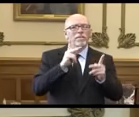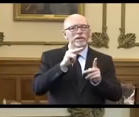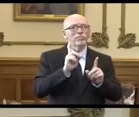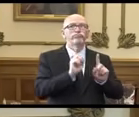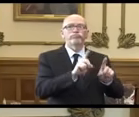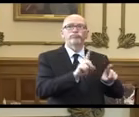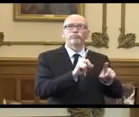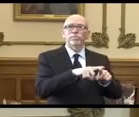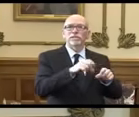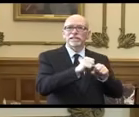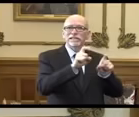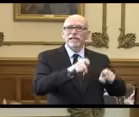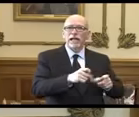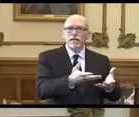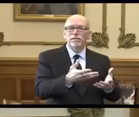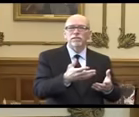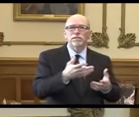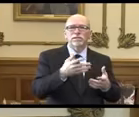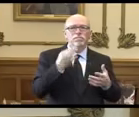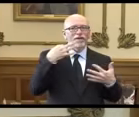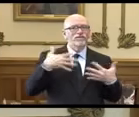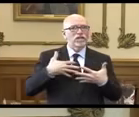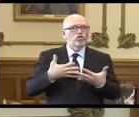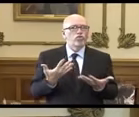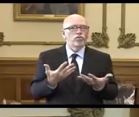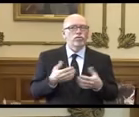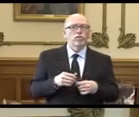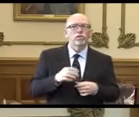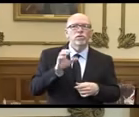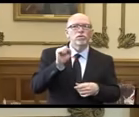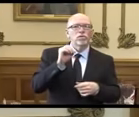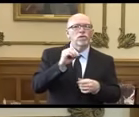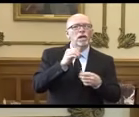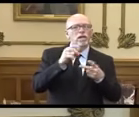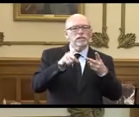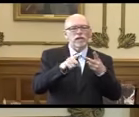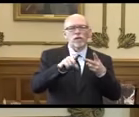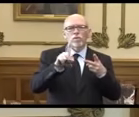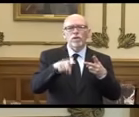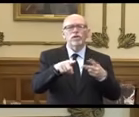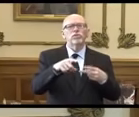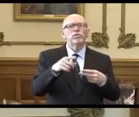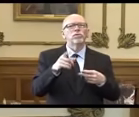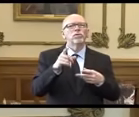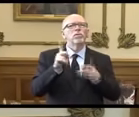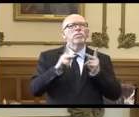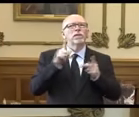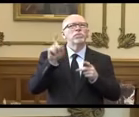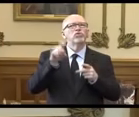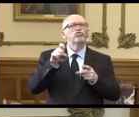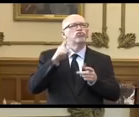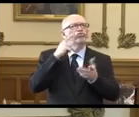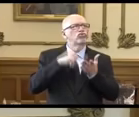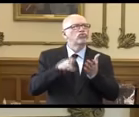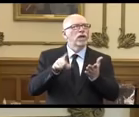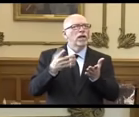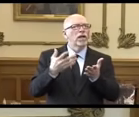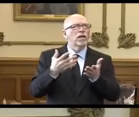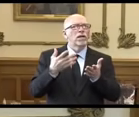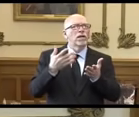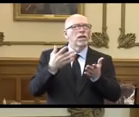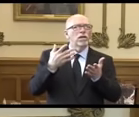up to this getting tested out of fear. So the last question I have is, what should people be checking prior to